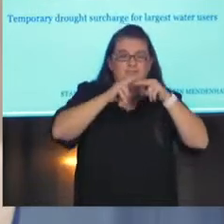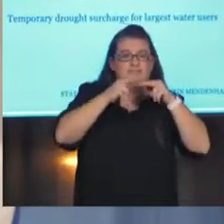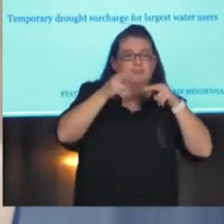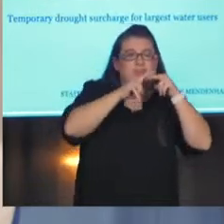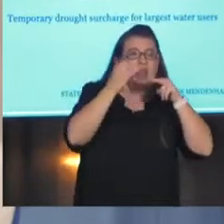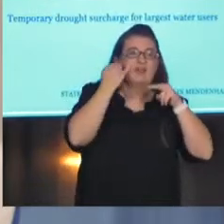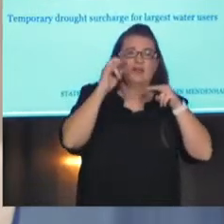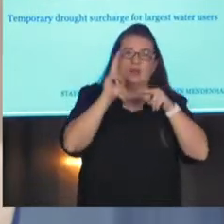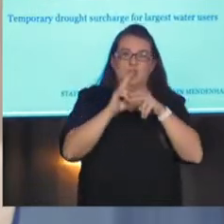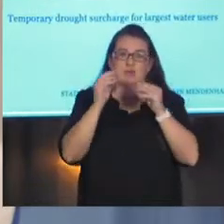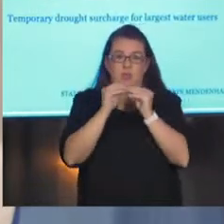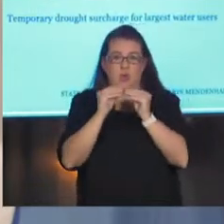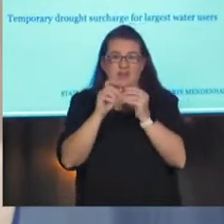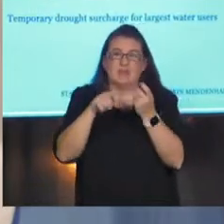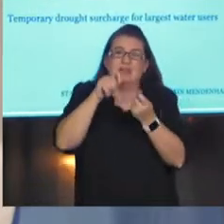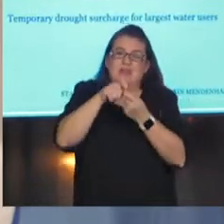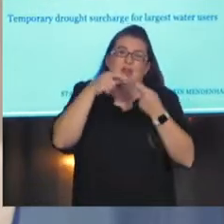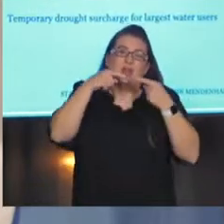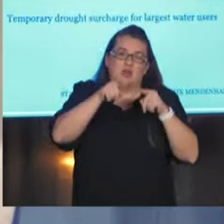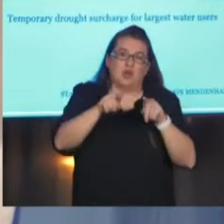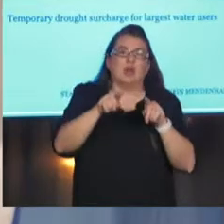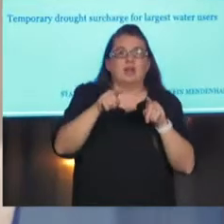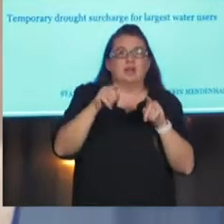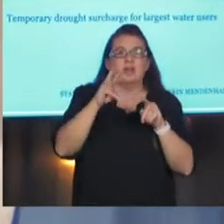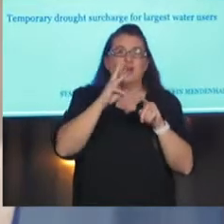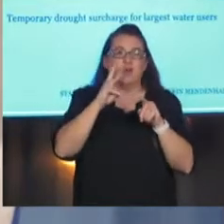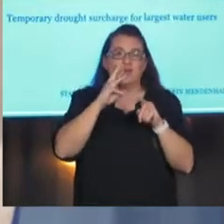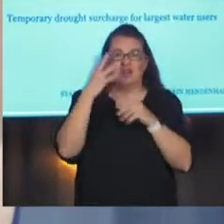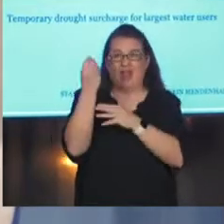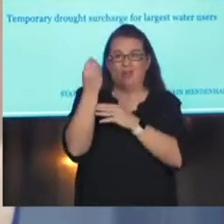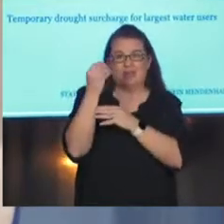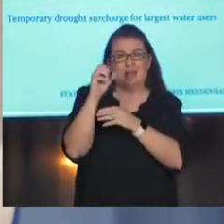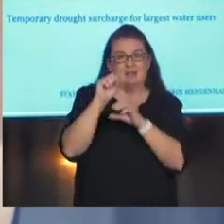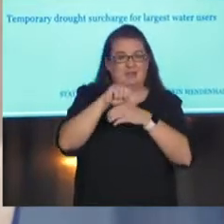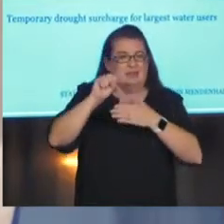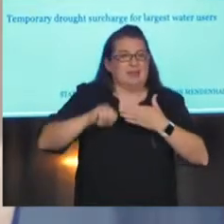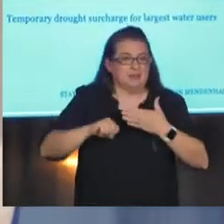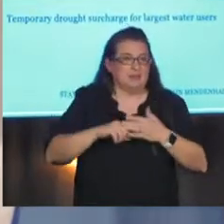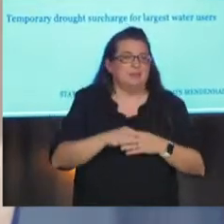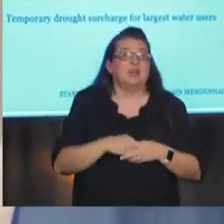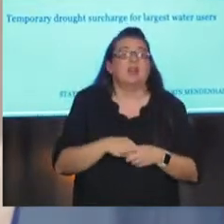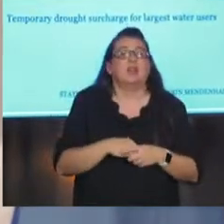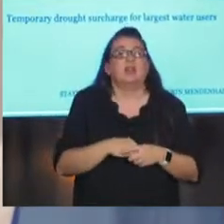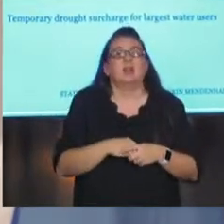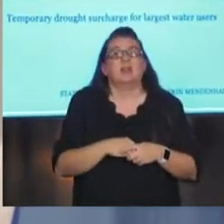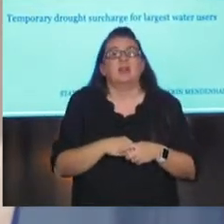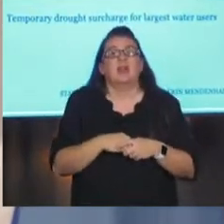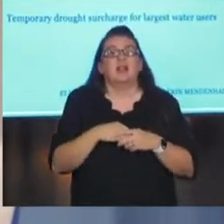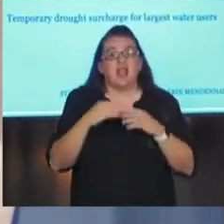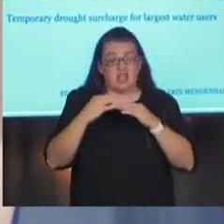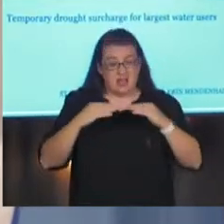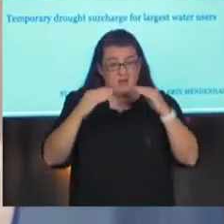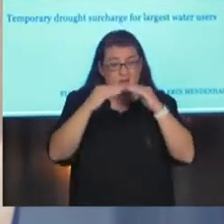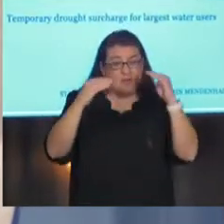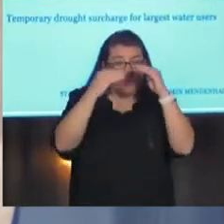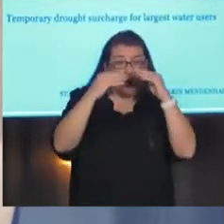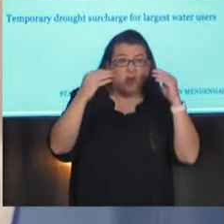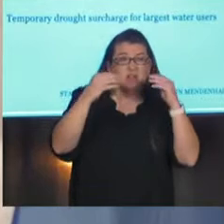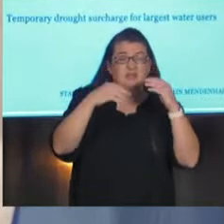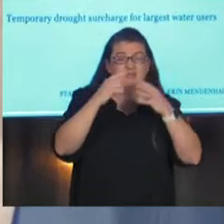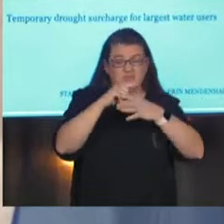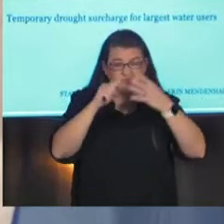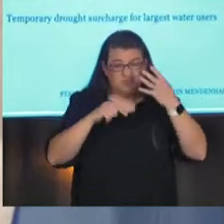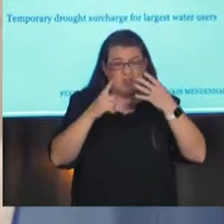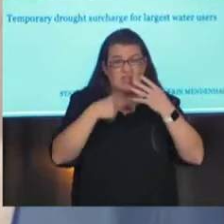use, particularly during our outdoor watering season. This 4-tiered rate structure is intended to discourage high water